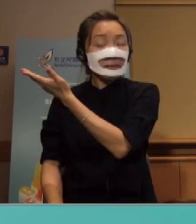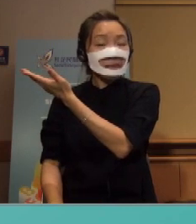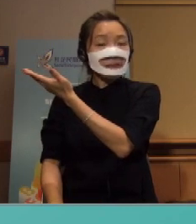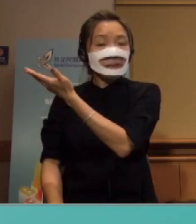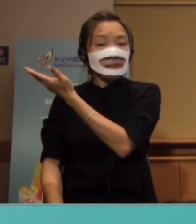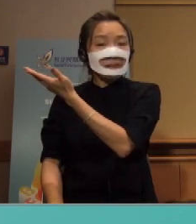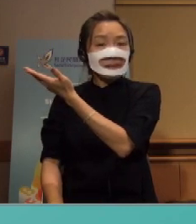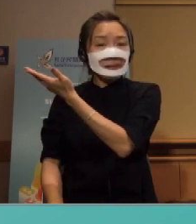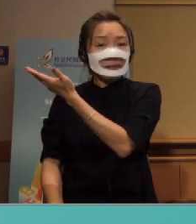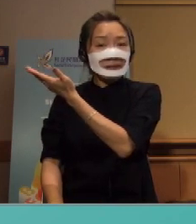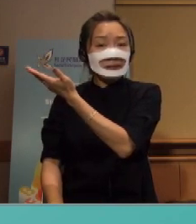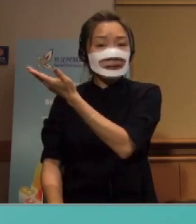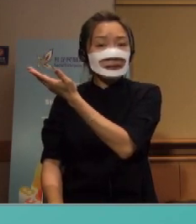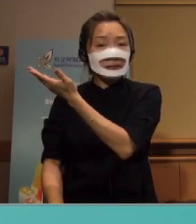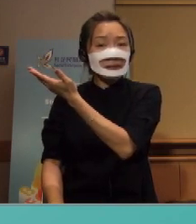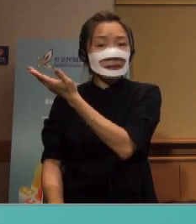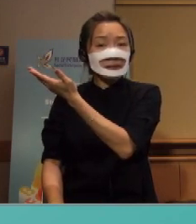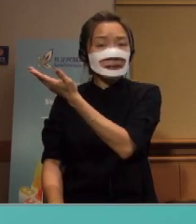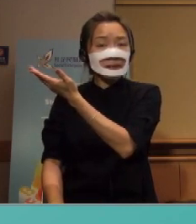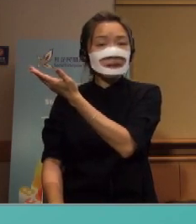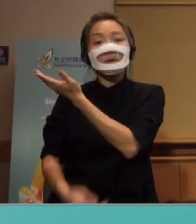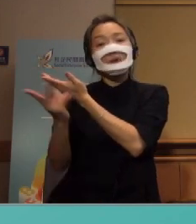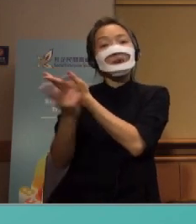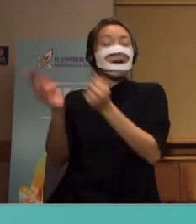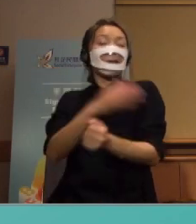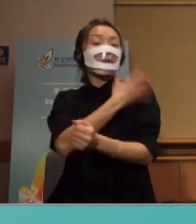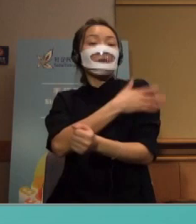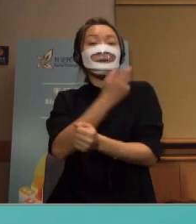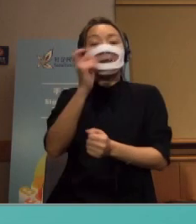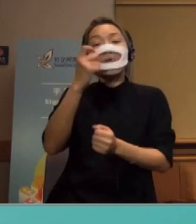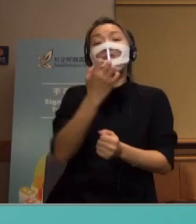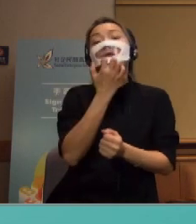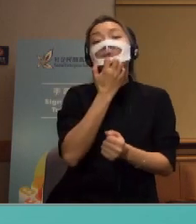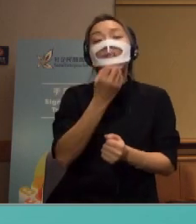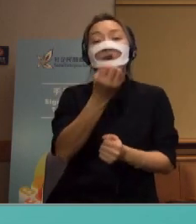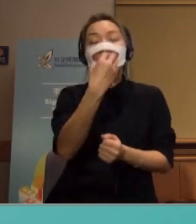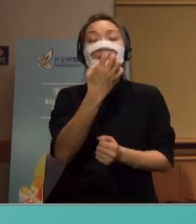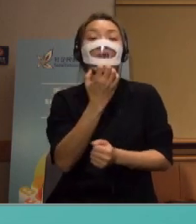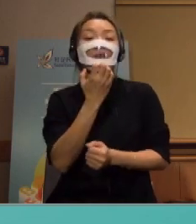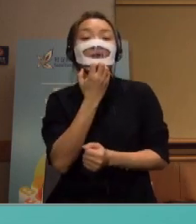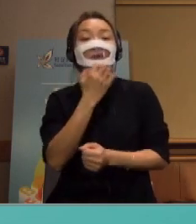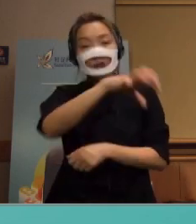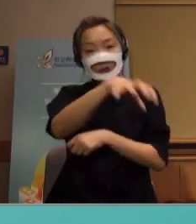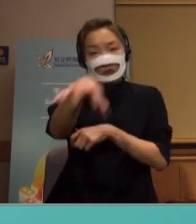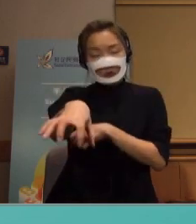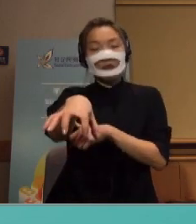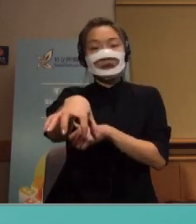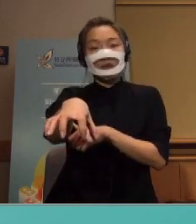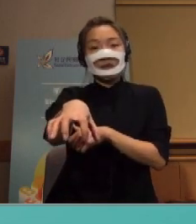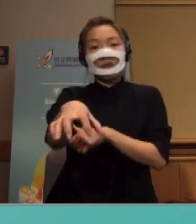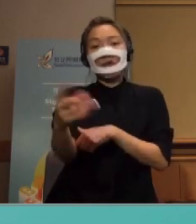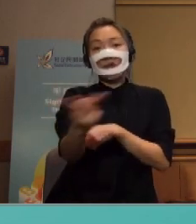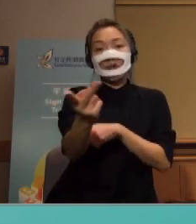the Kowloon East and Hong Kong East. So we basically through his network to promote the Web3